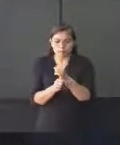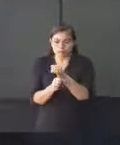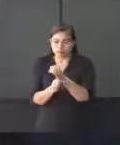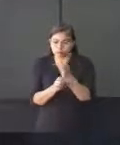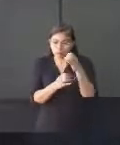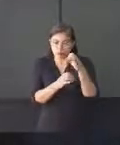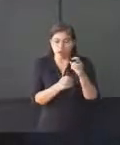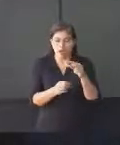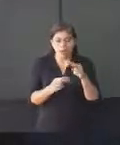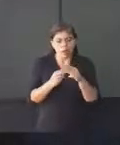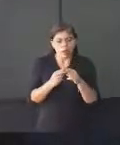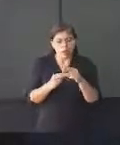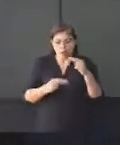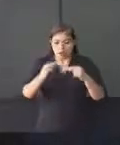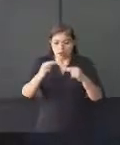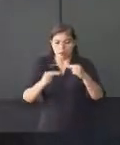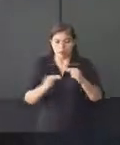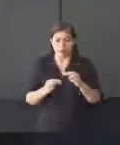an observatory,